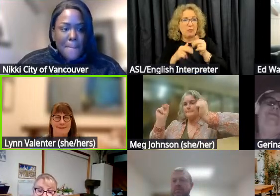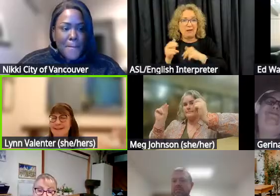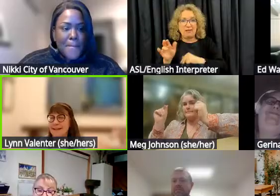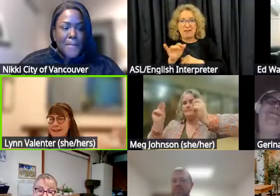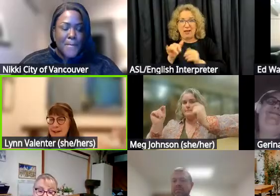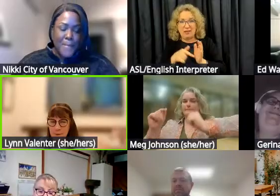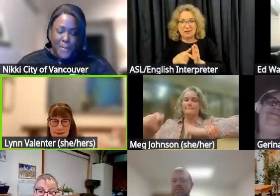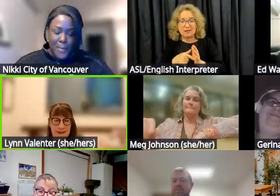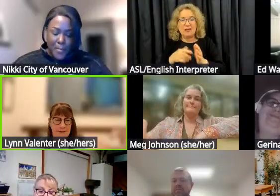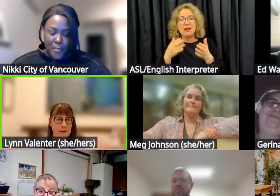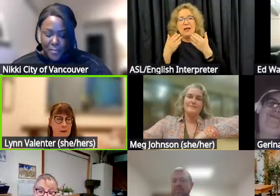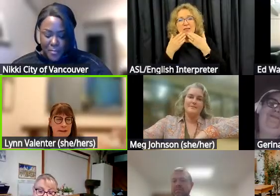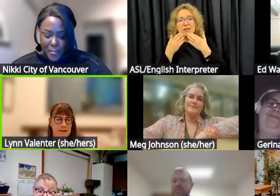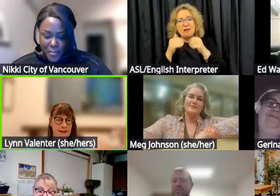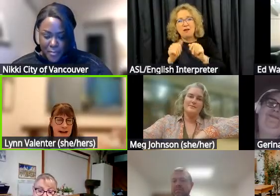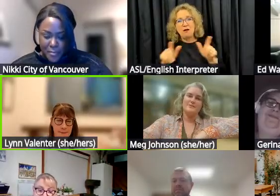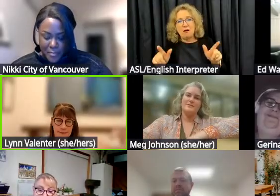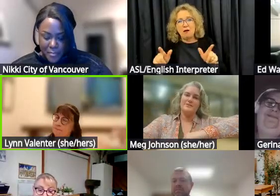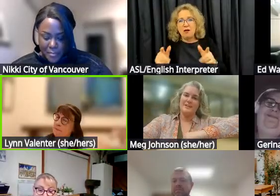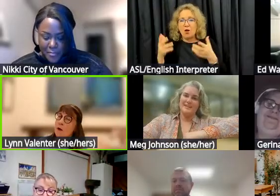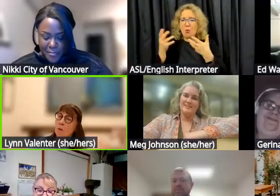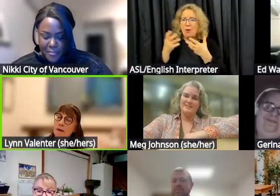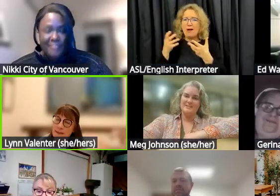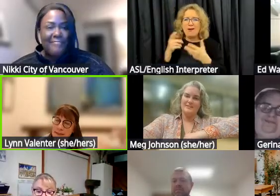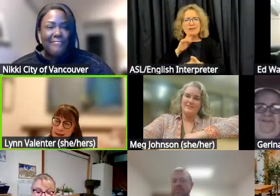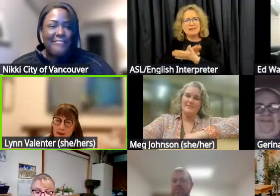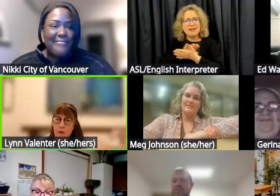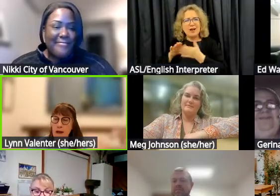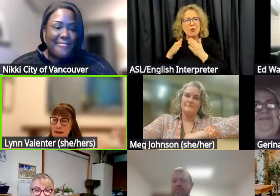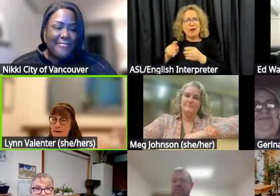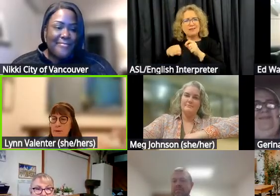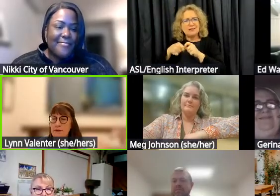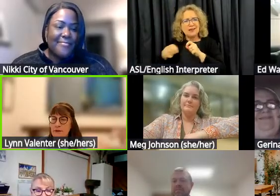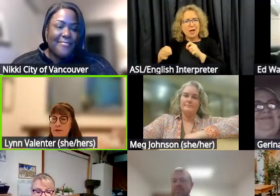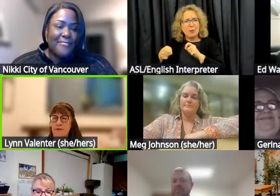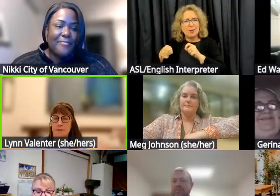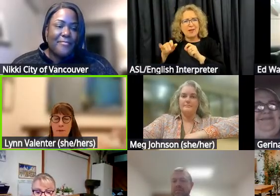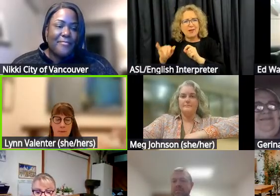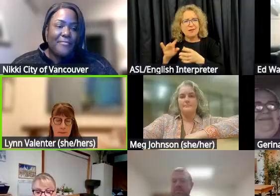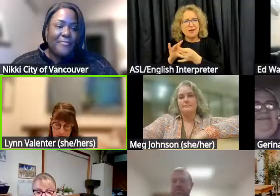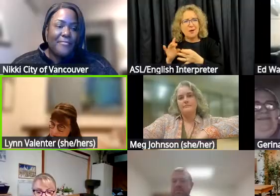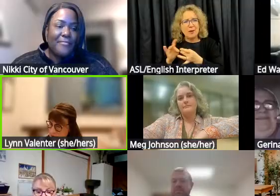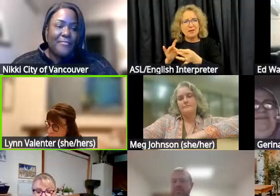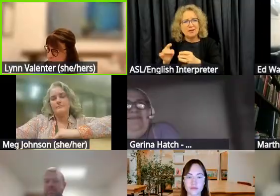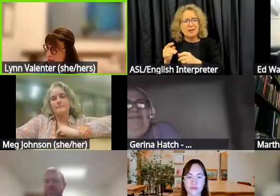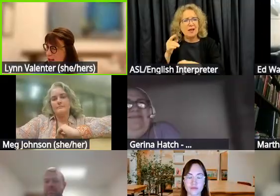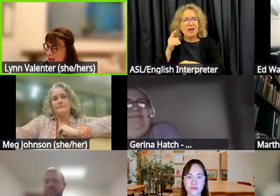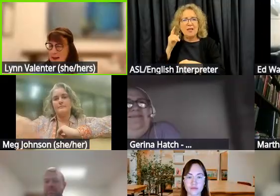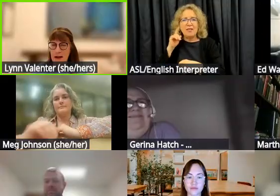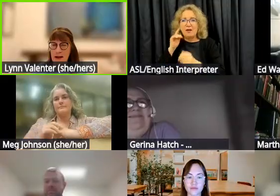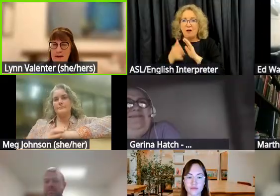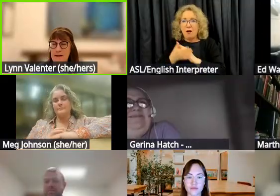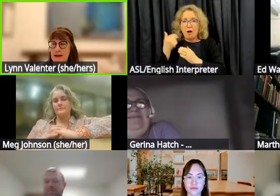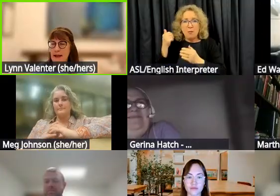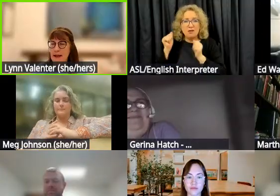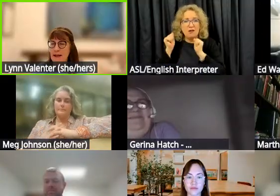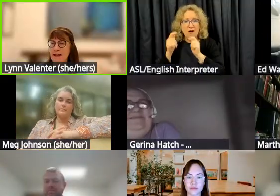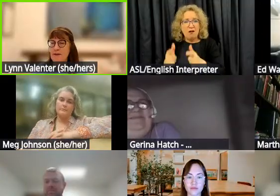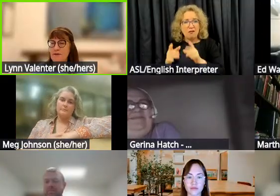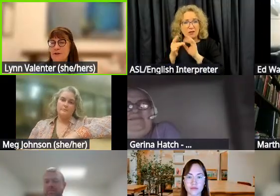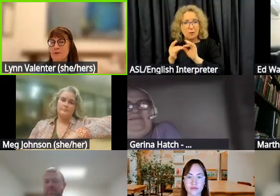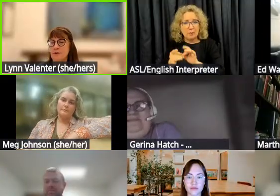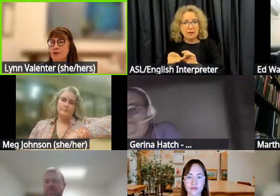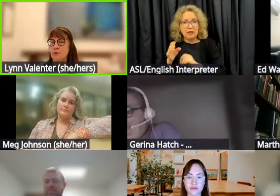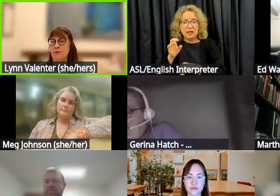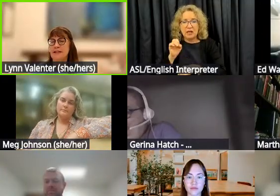Oh, what a lovely way to wrap. Well, thank you. I think we've heard from almost everyone. Ed, I